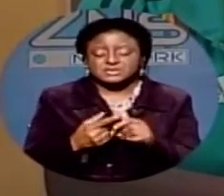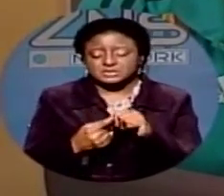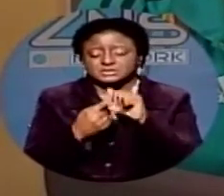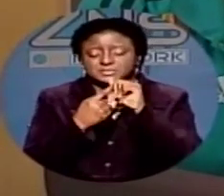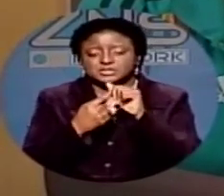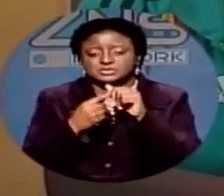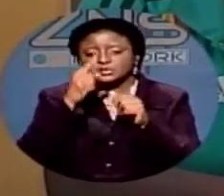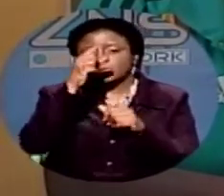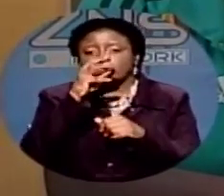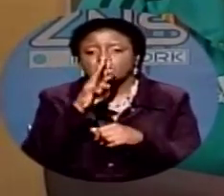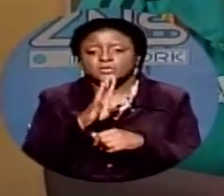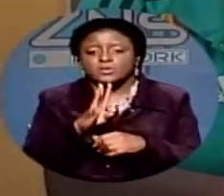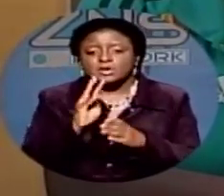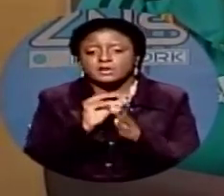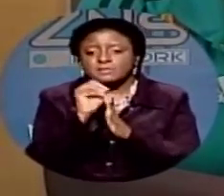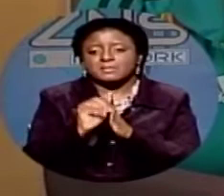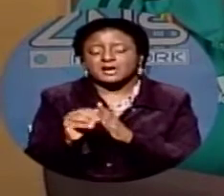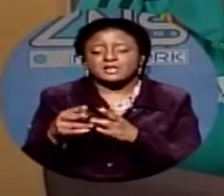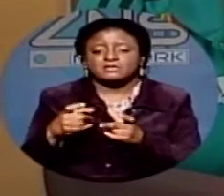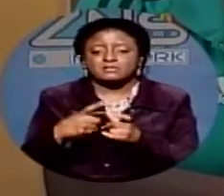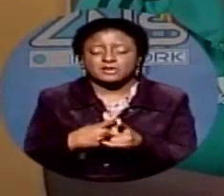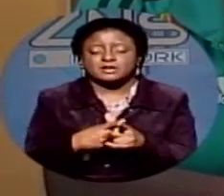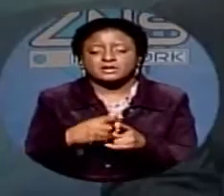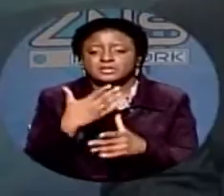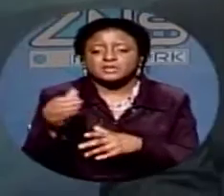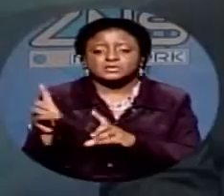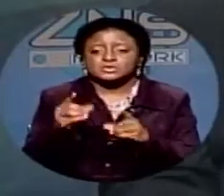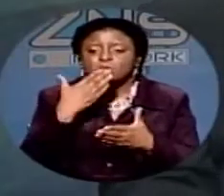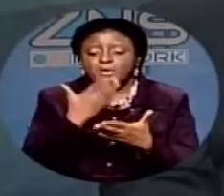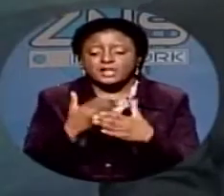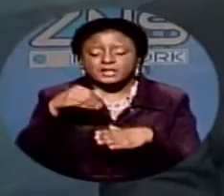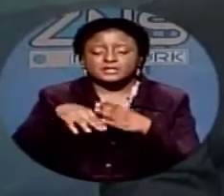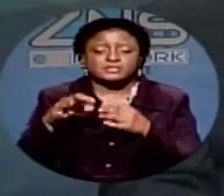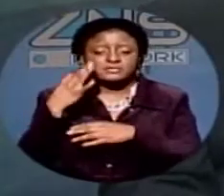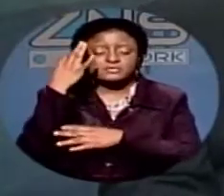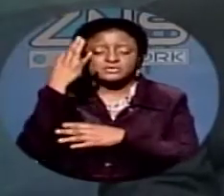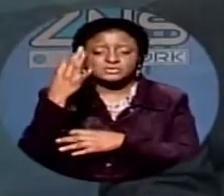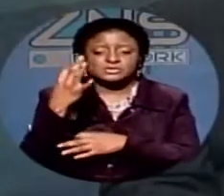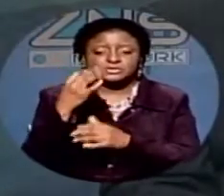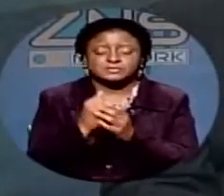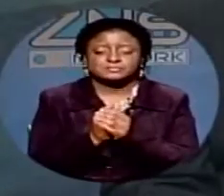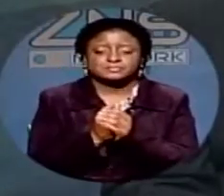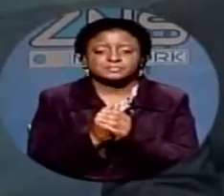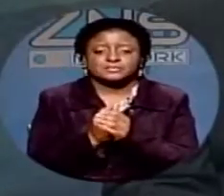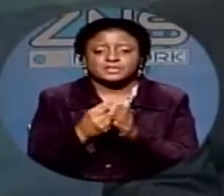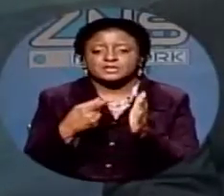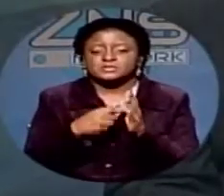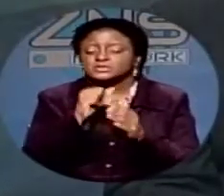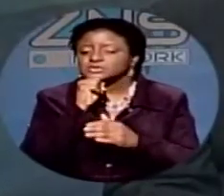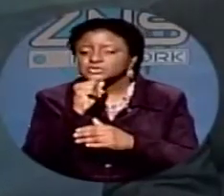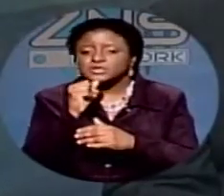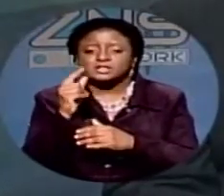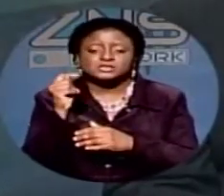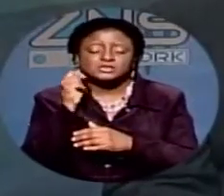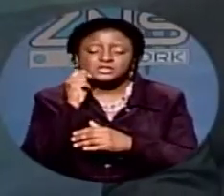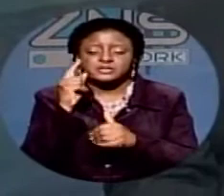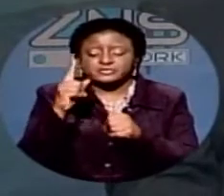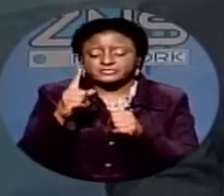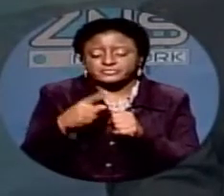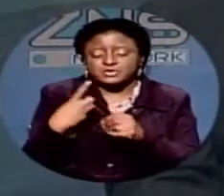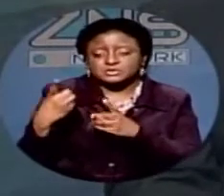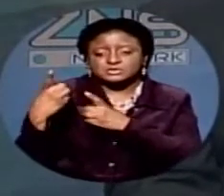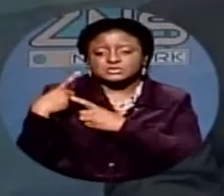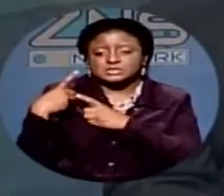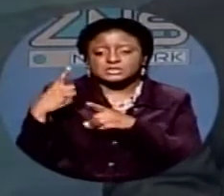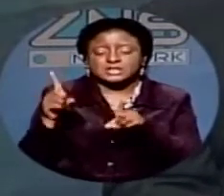point and they're ready, and they're going to do well in the future. This was not Tonique's first duty as a coach of an international team,